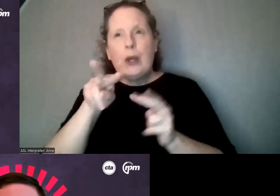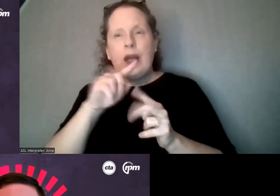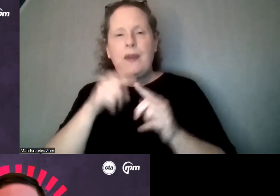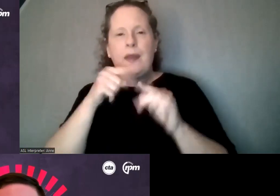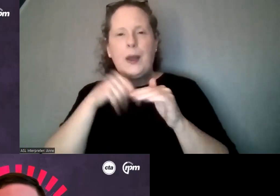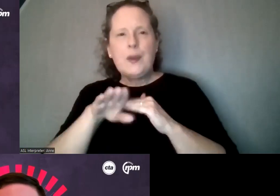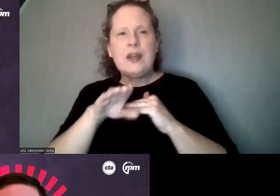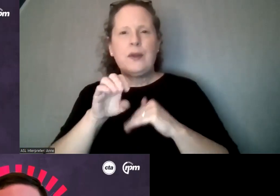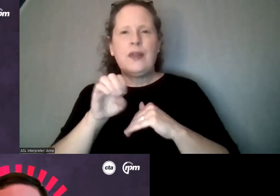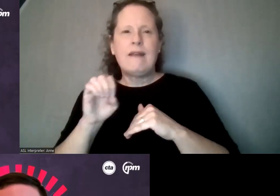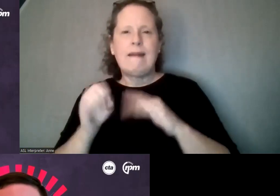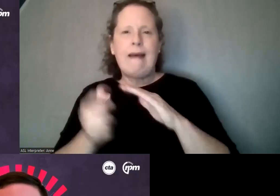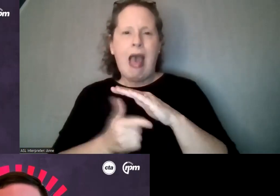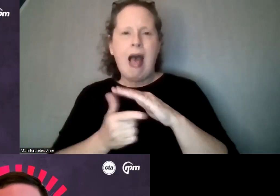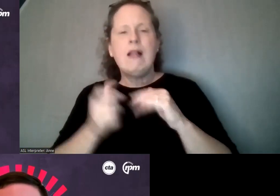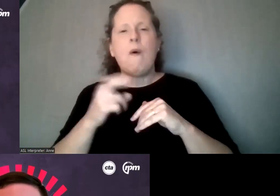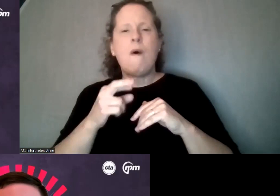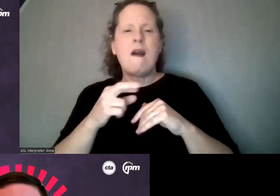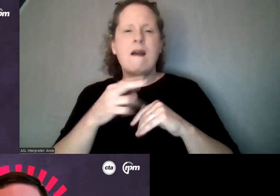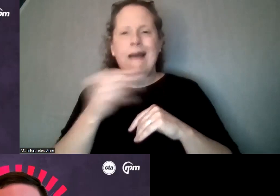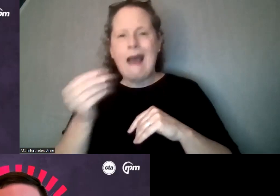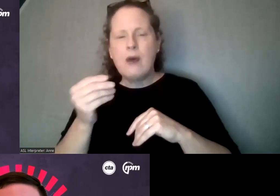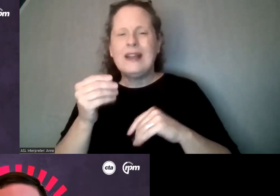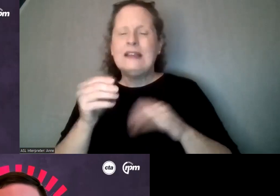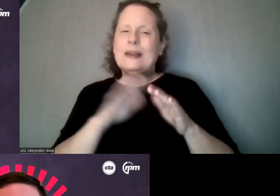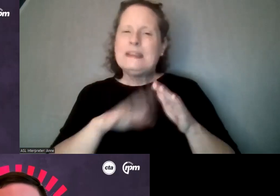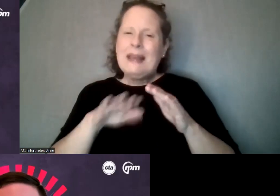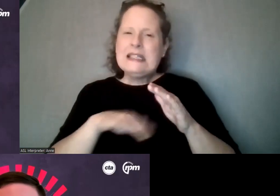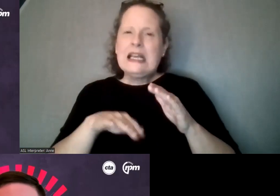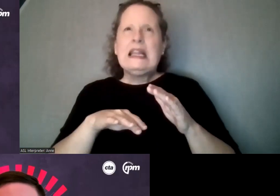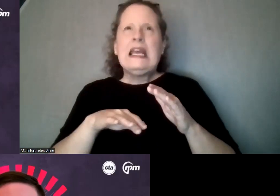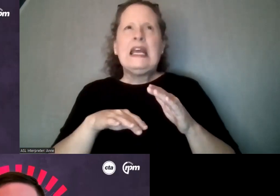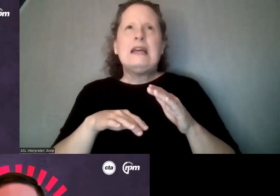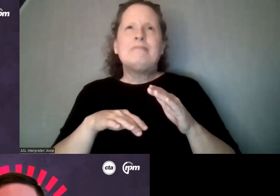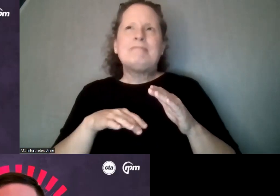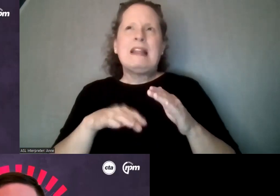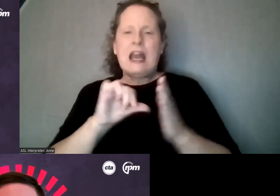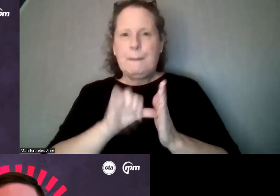or out, and it's basically the impression they need.